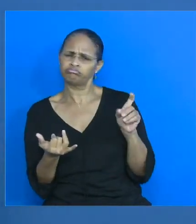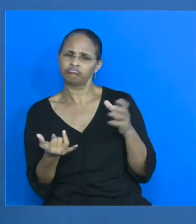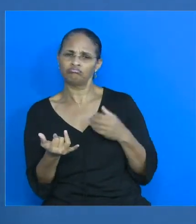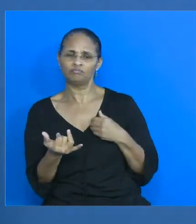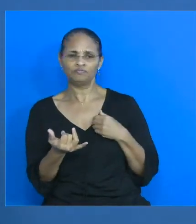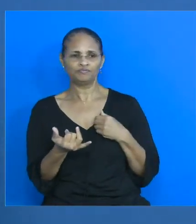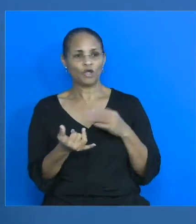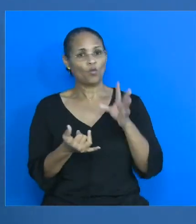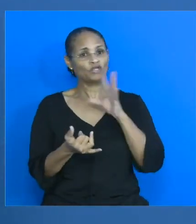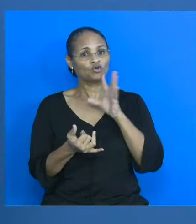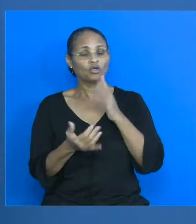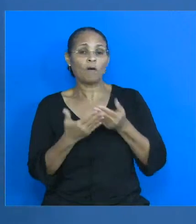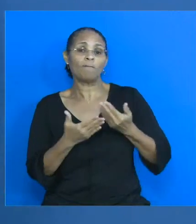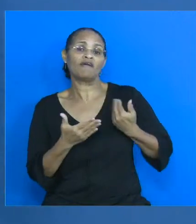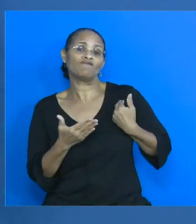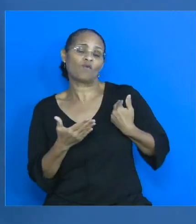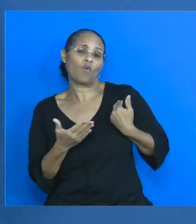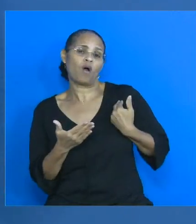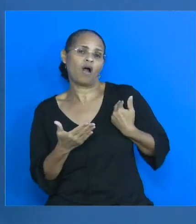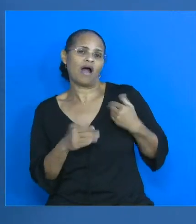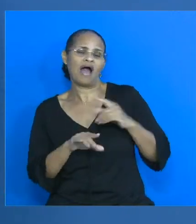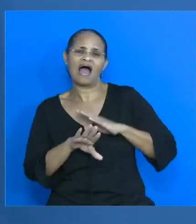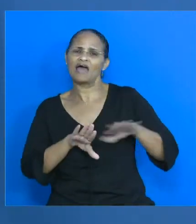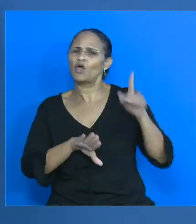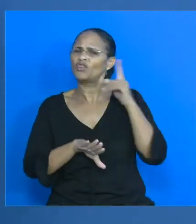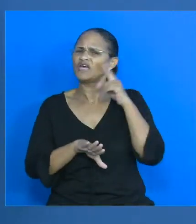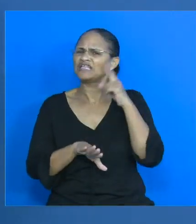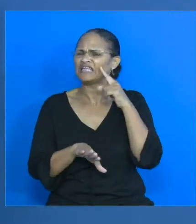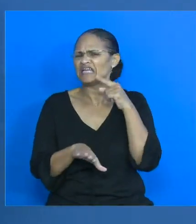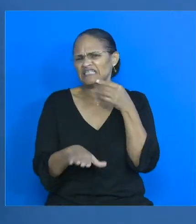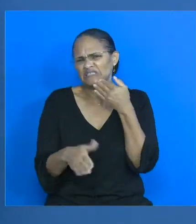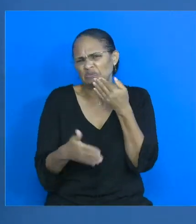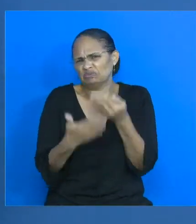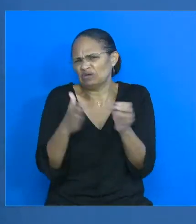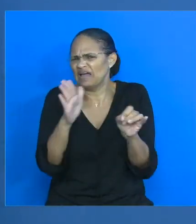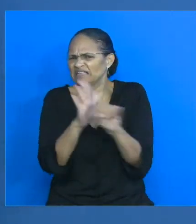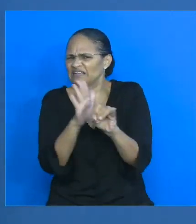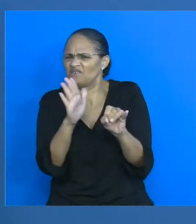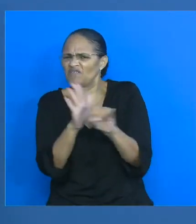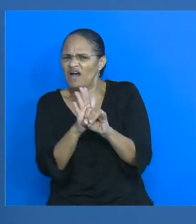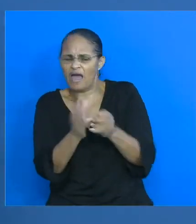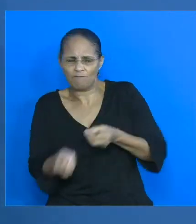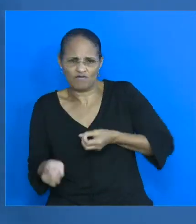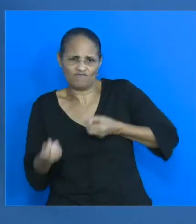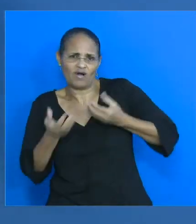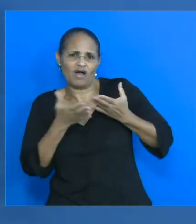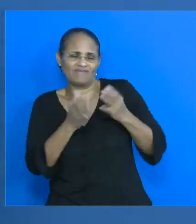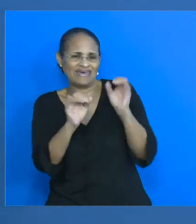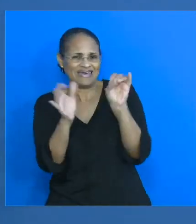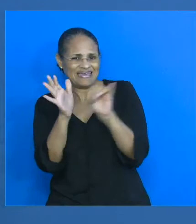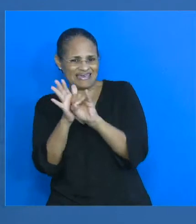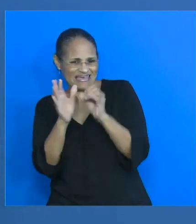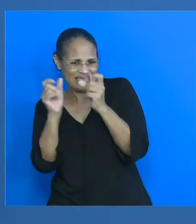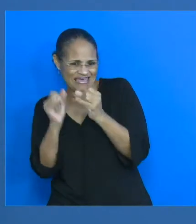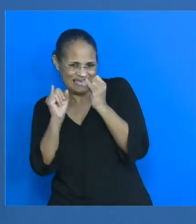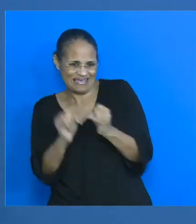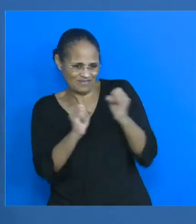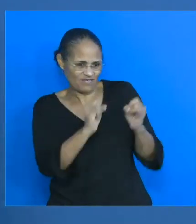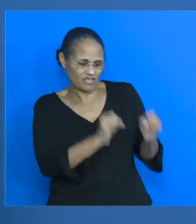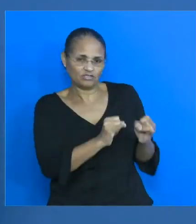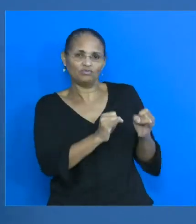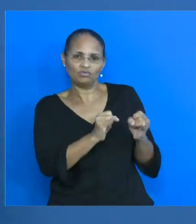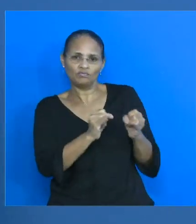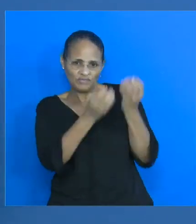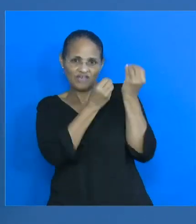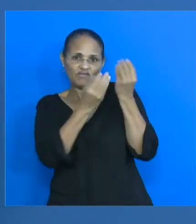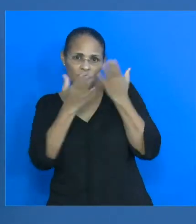John, as we've talked about before, I don't think it's appropriate for us to identify and provide individual information about individuals because it